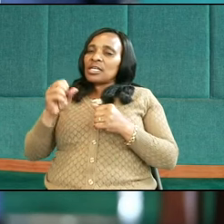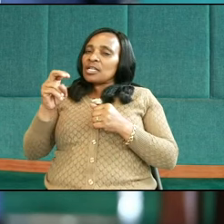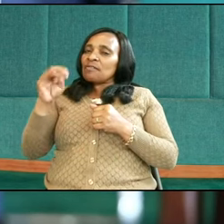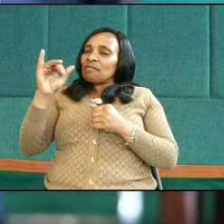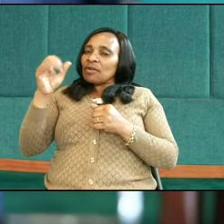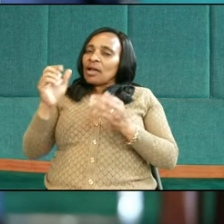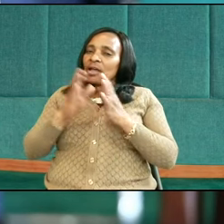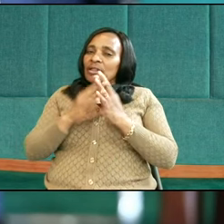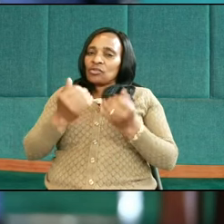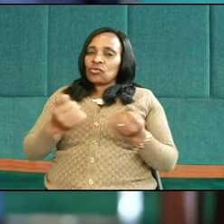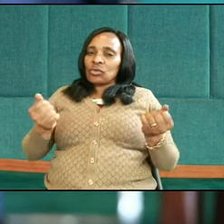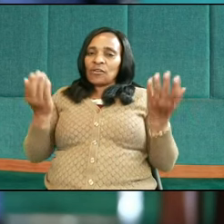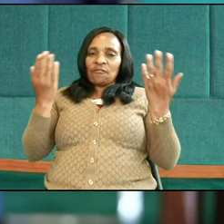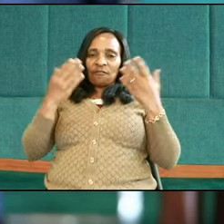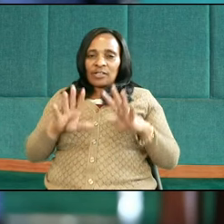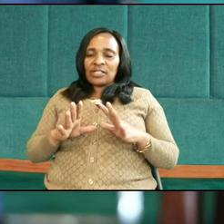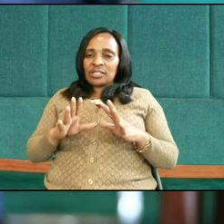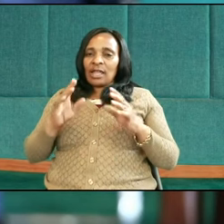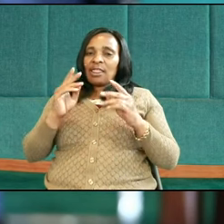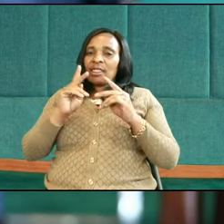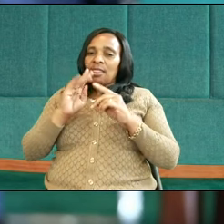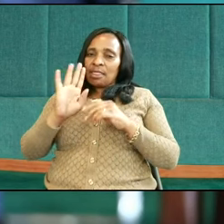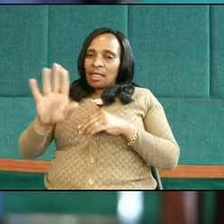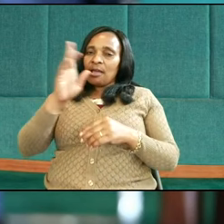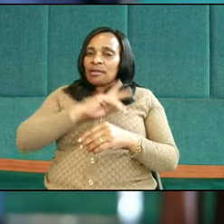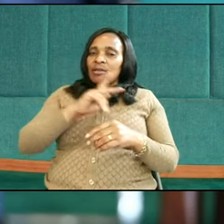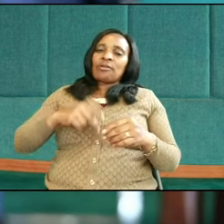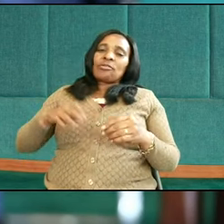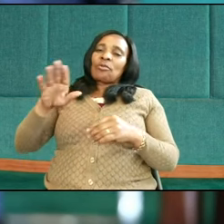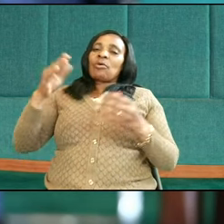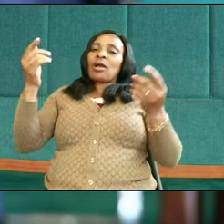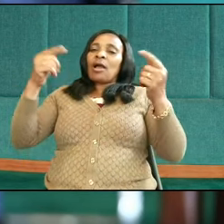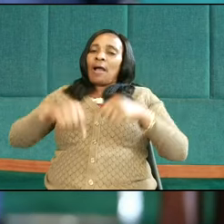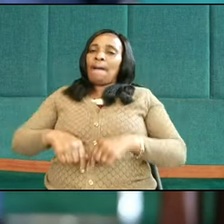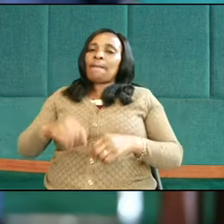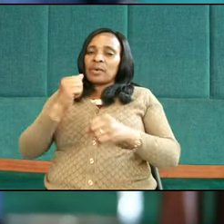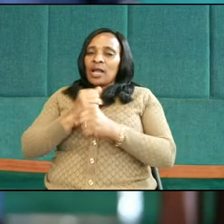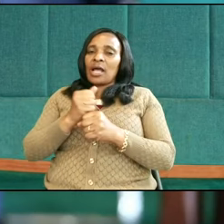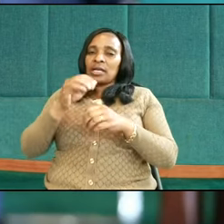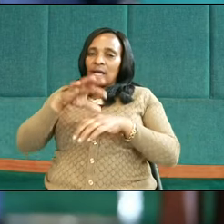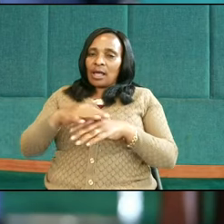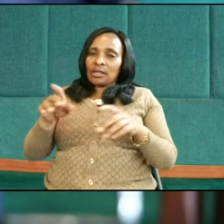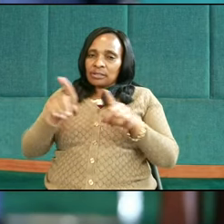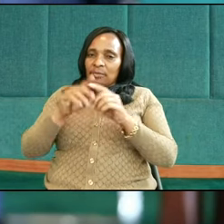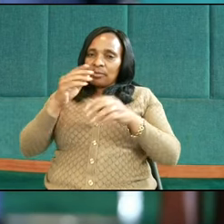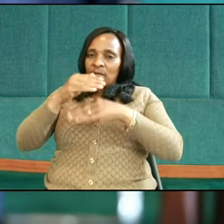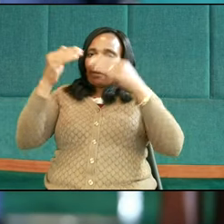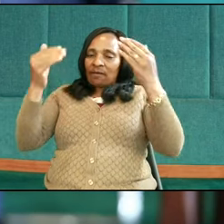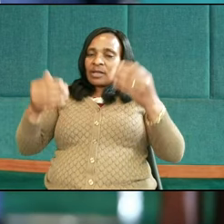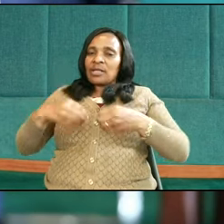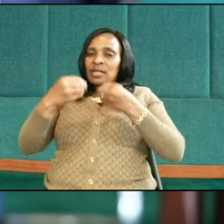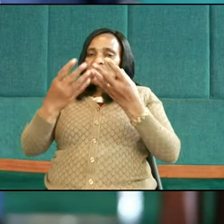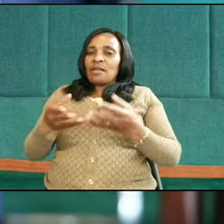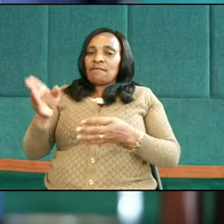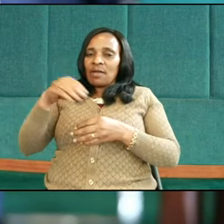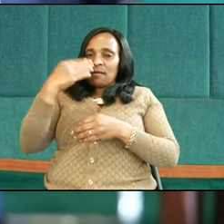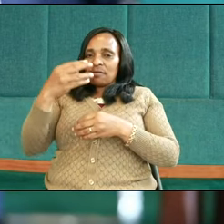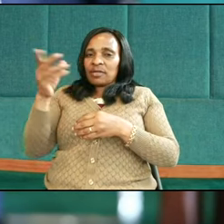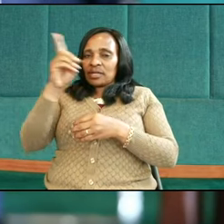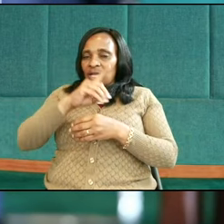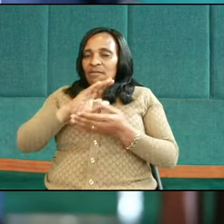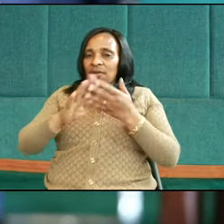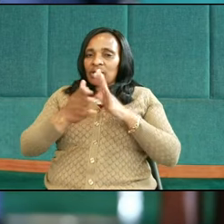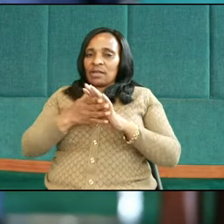children completed the prayer saying, Your kingdom come, your will be done on earth as it is in heaven. Give us this day our daily bread, and forgive us our